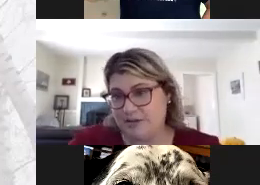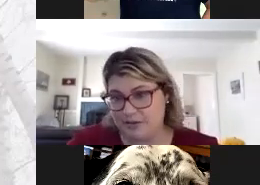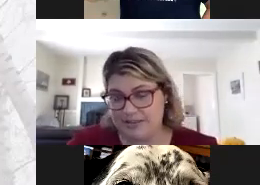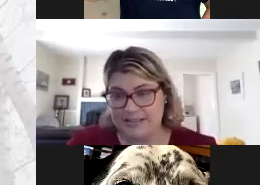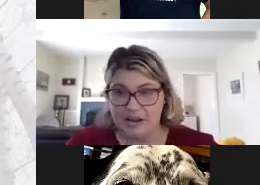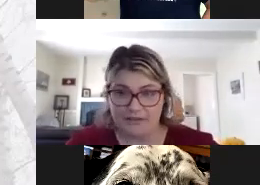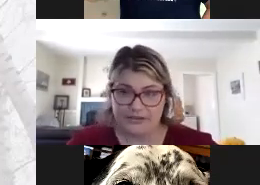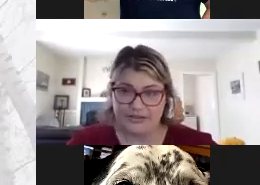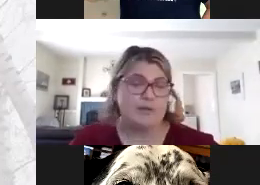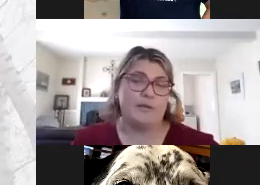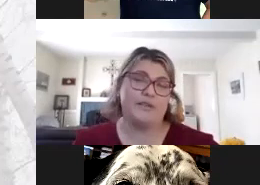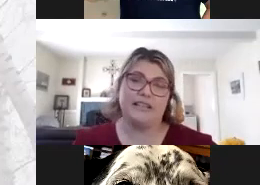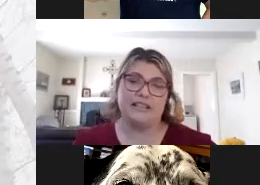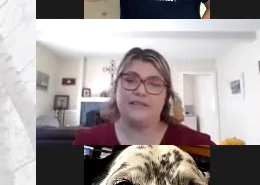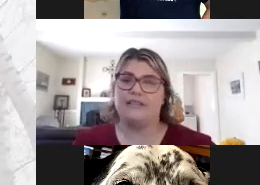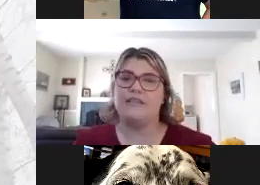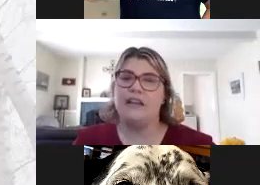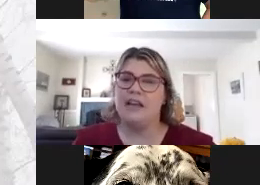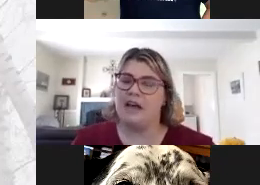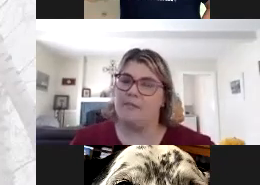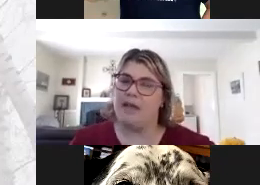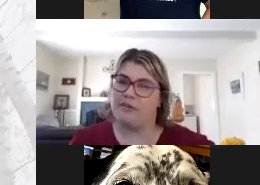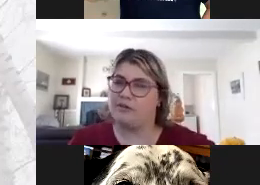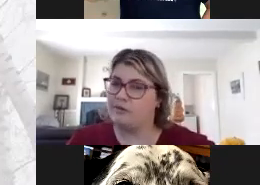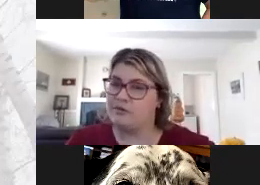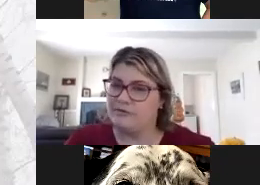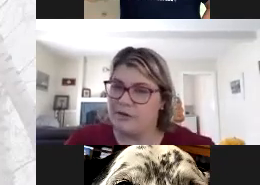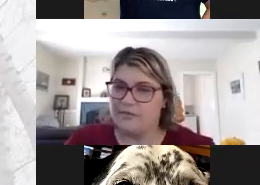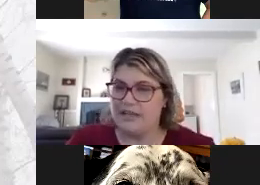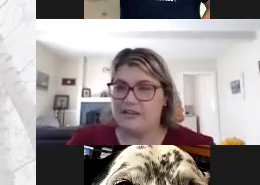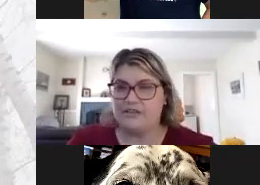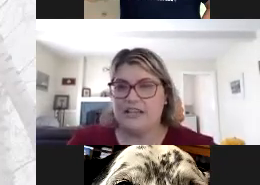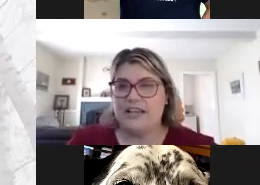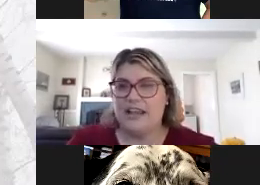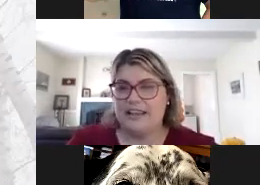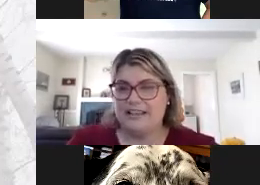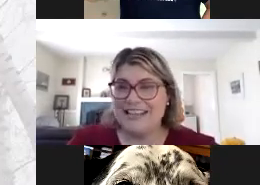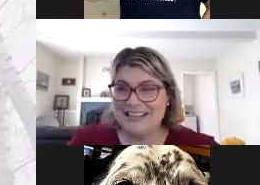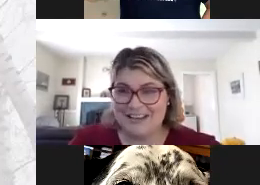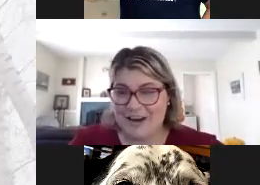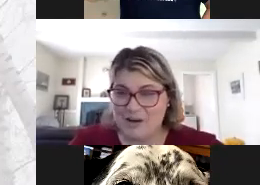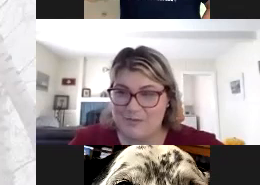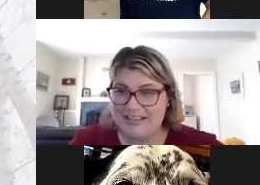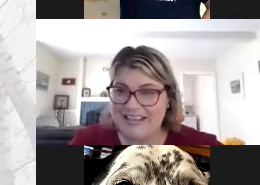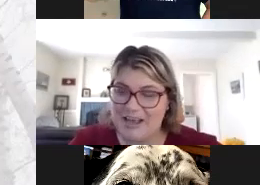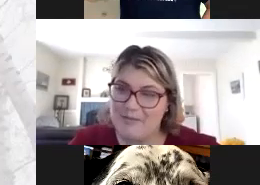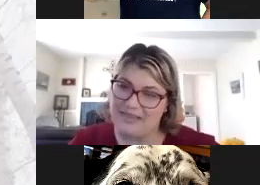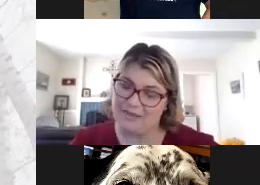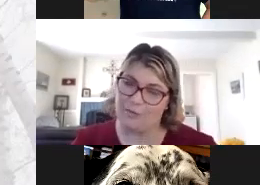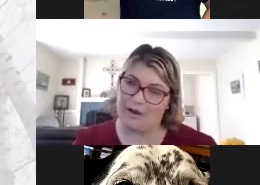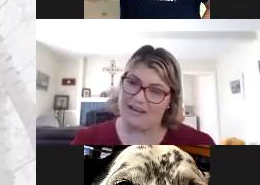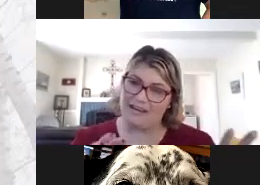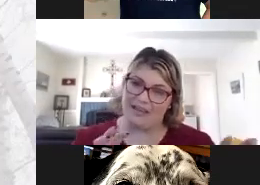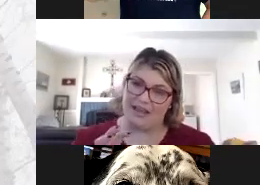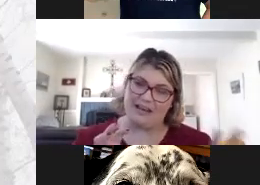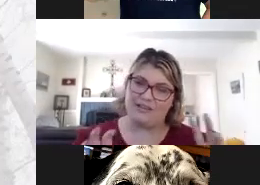natural resources and offers to be representatives of agriculture, farmers, energy, and the environment. And